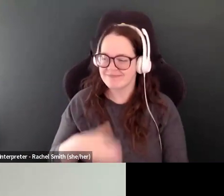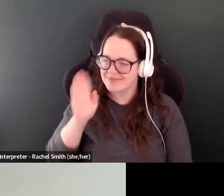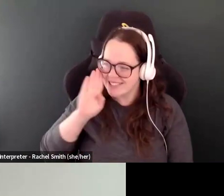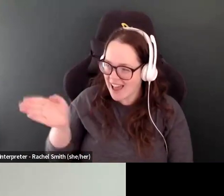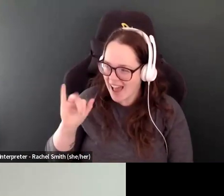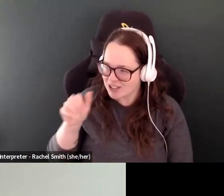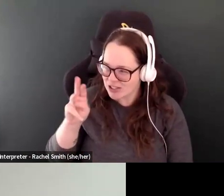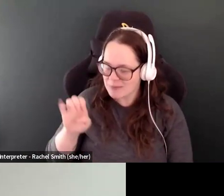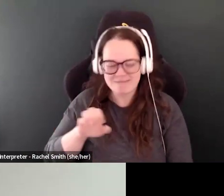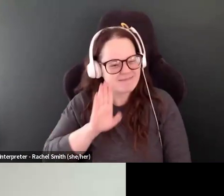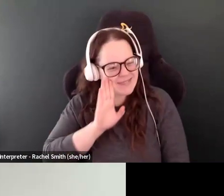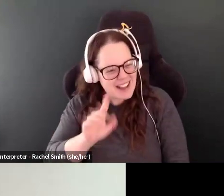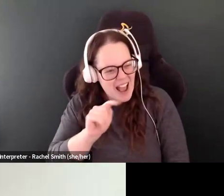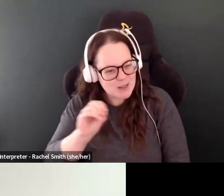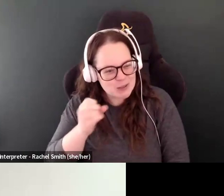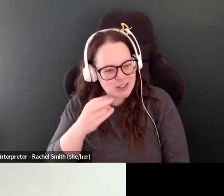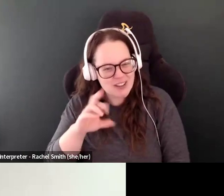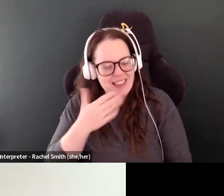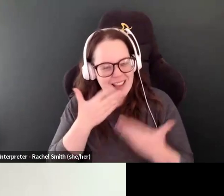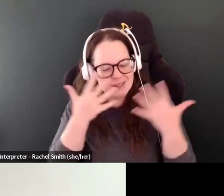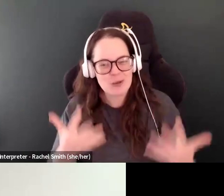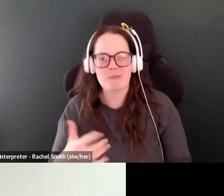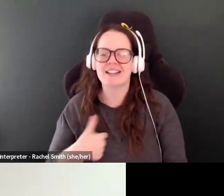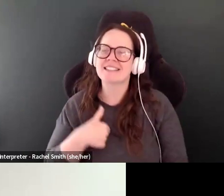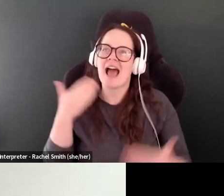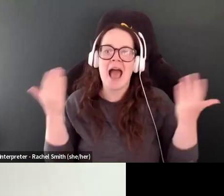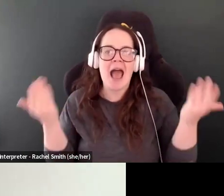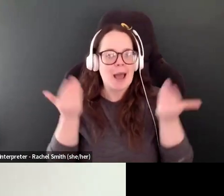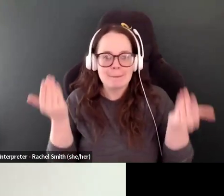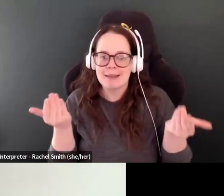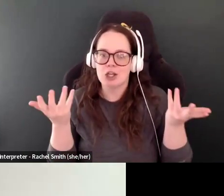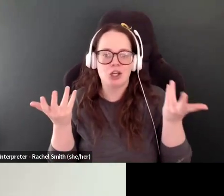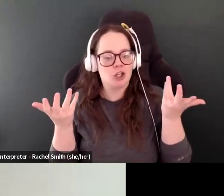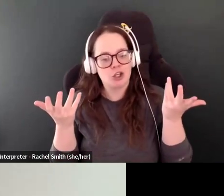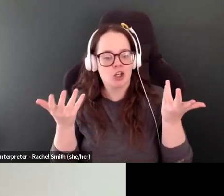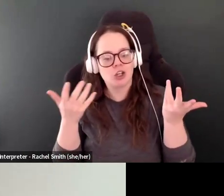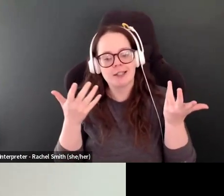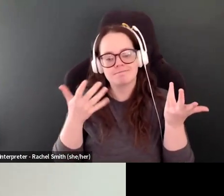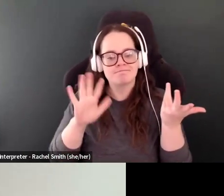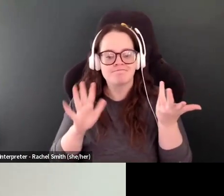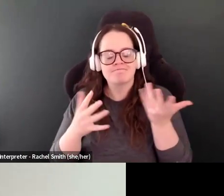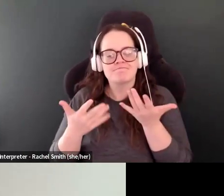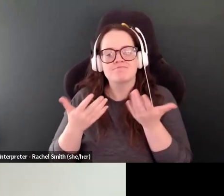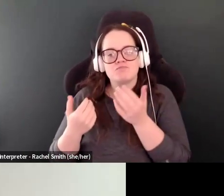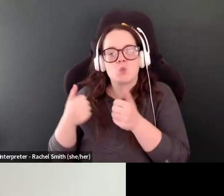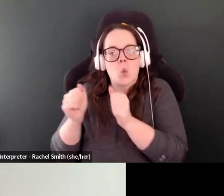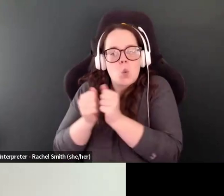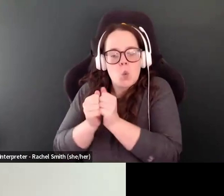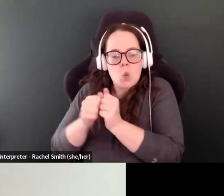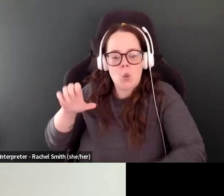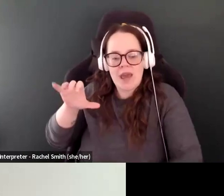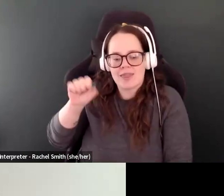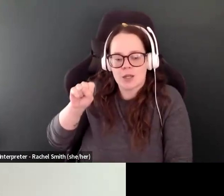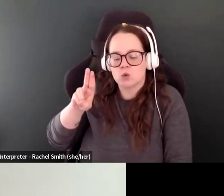really just here on behalf of myself and Susie DeValle, who's AFDA's other co-CEO, to thank you all